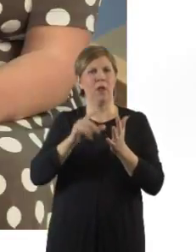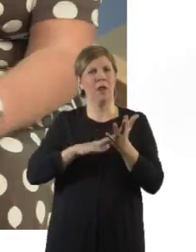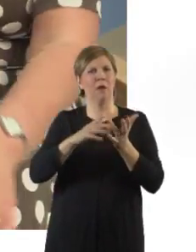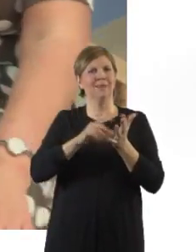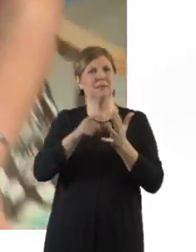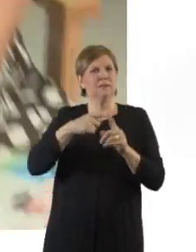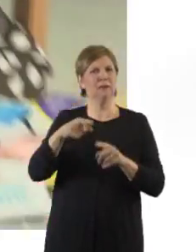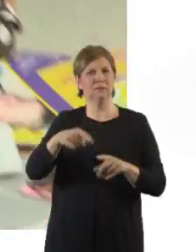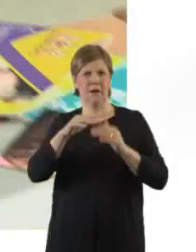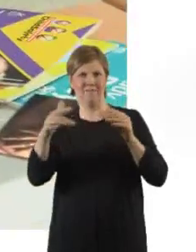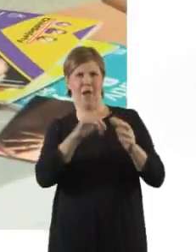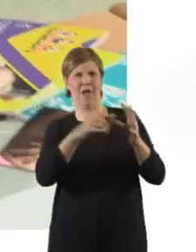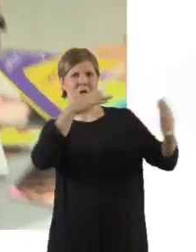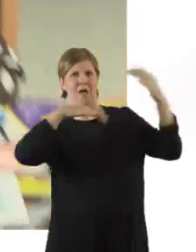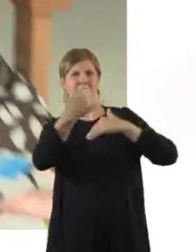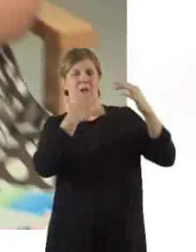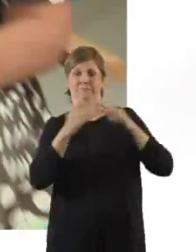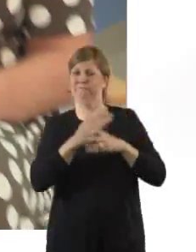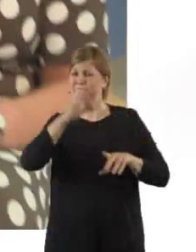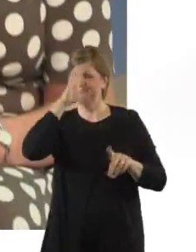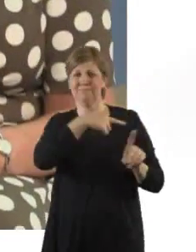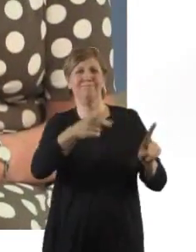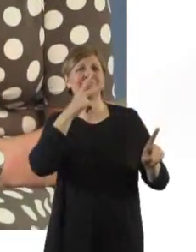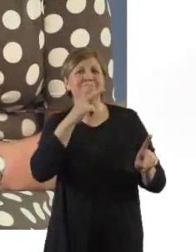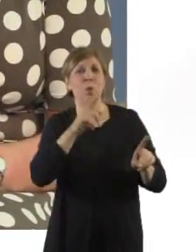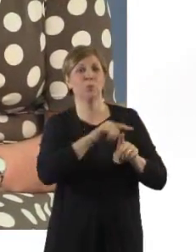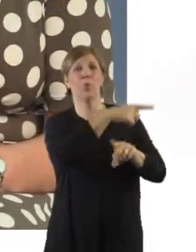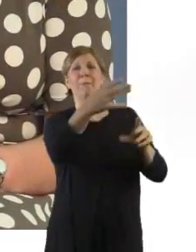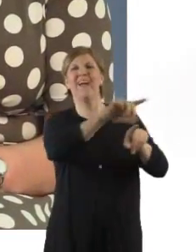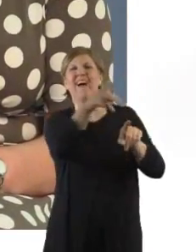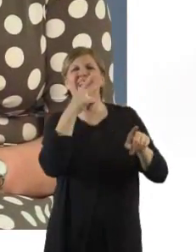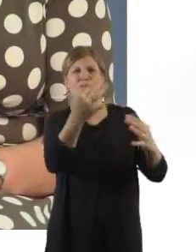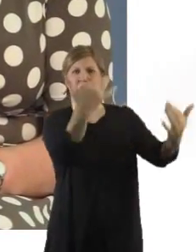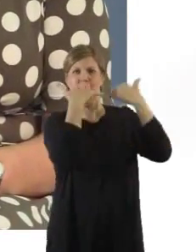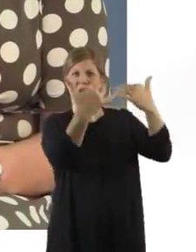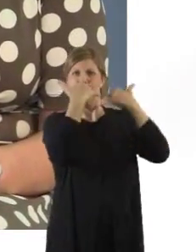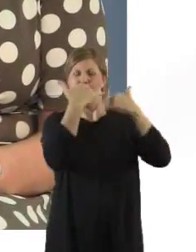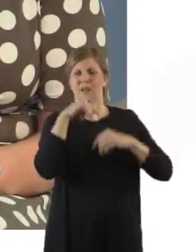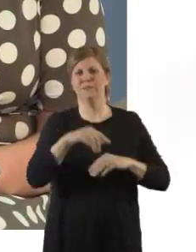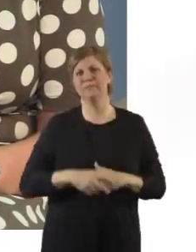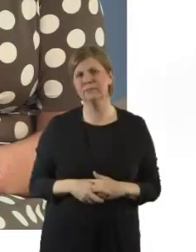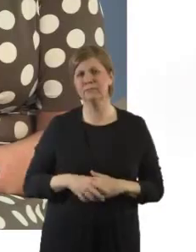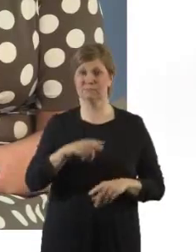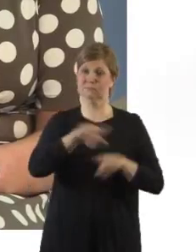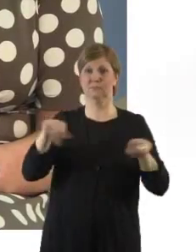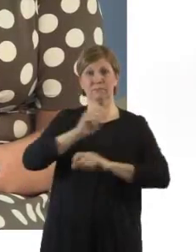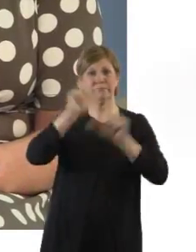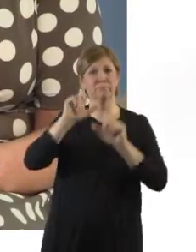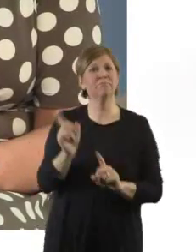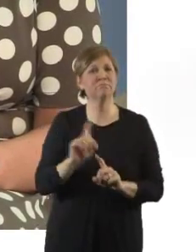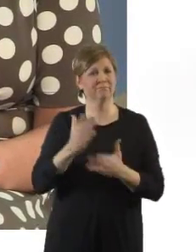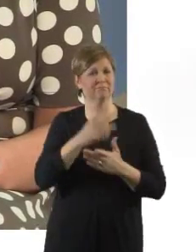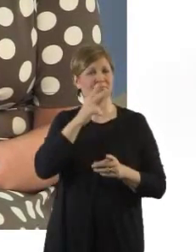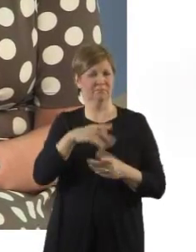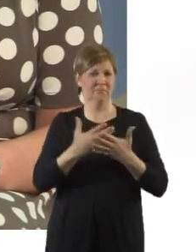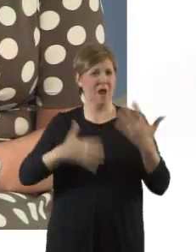and second-hand smoke from a partner or from a family member. Most people are aware that smoking is harmful to both